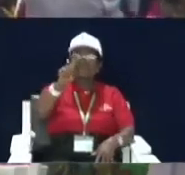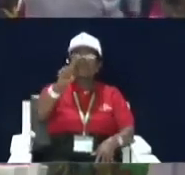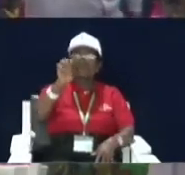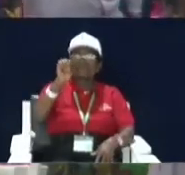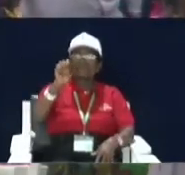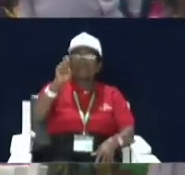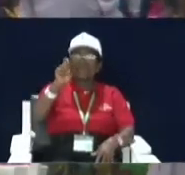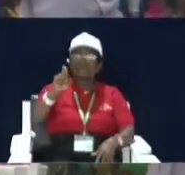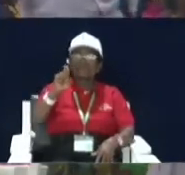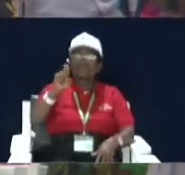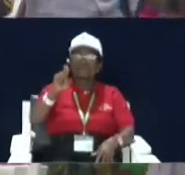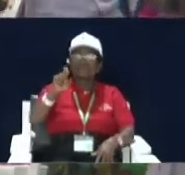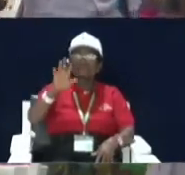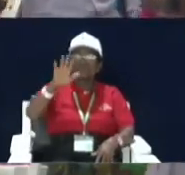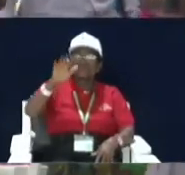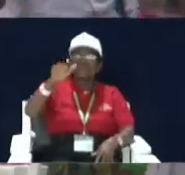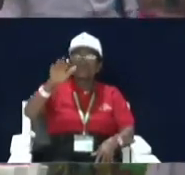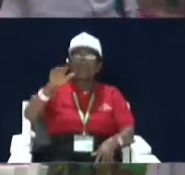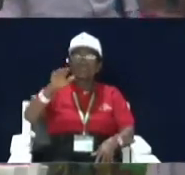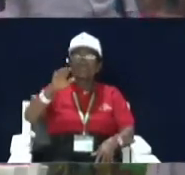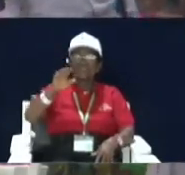Exodus 15,